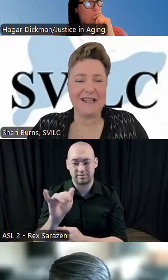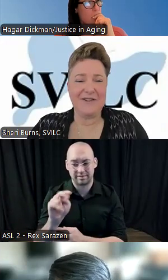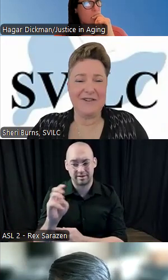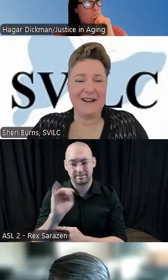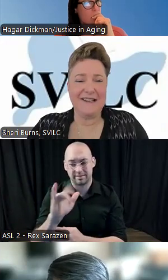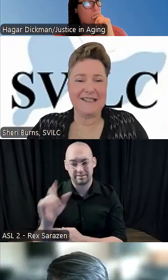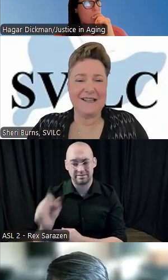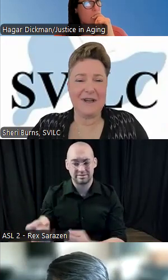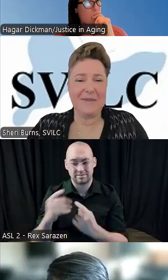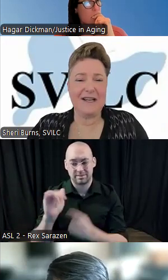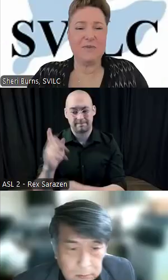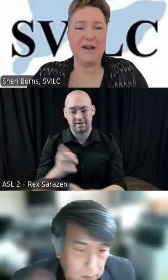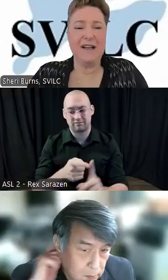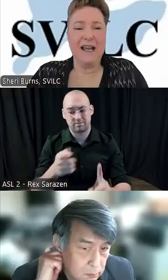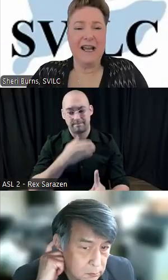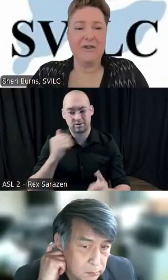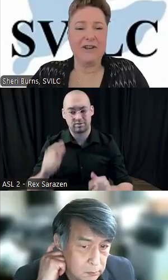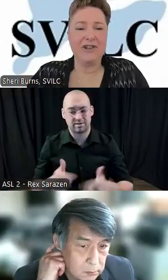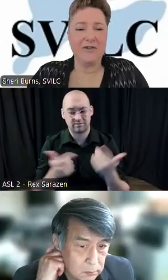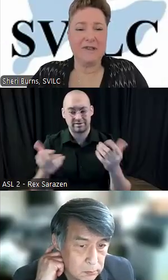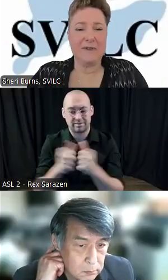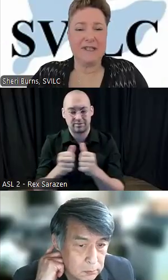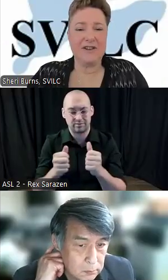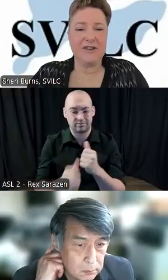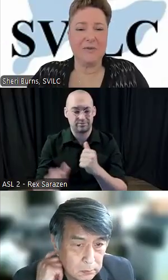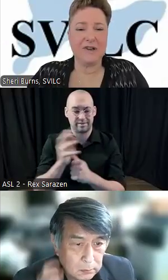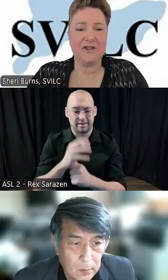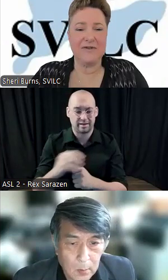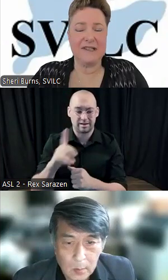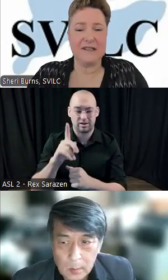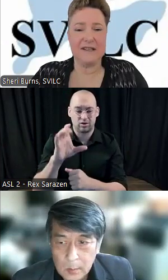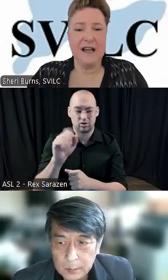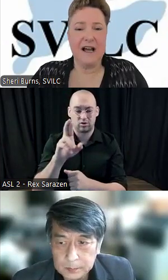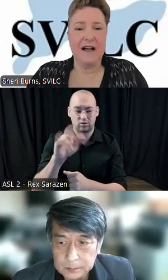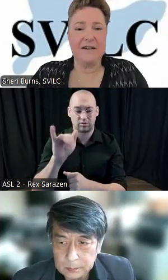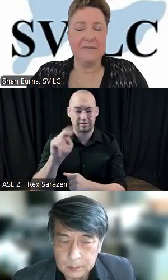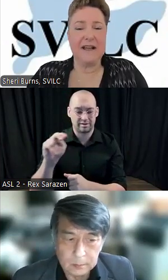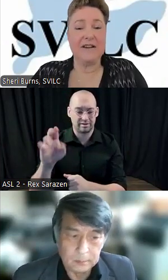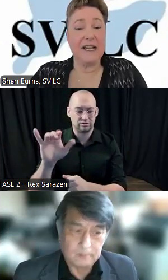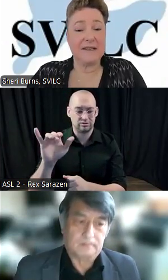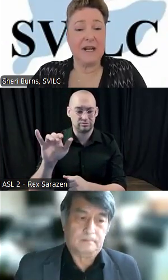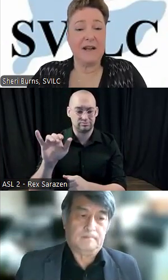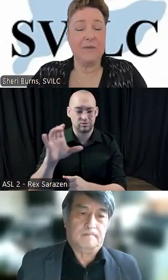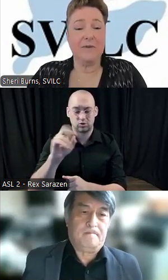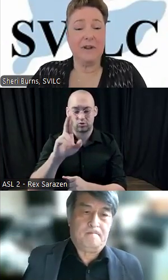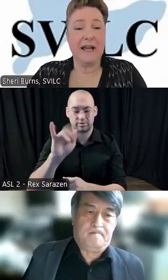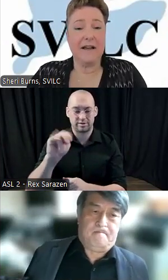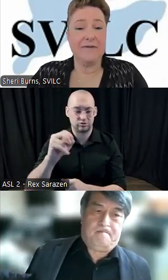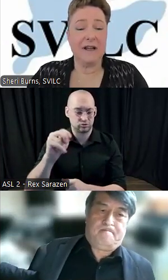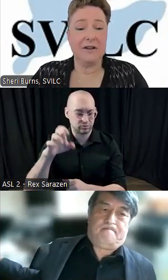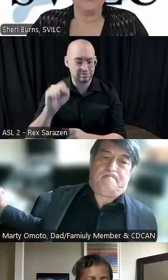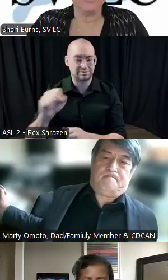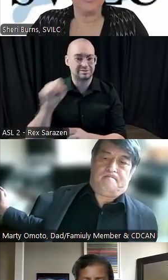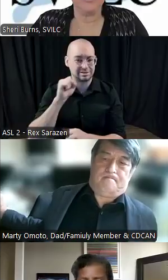Life Together on this subcommittee as well, and Corinne Jones with Senior Network Services. That next meeting, we will